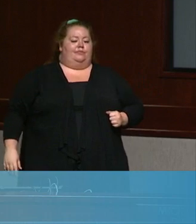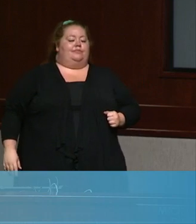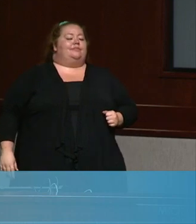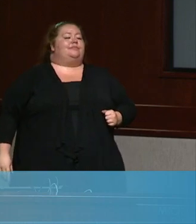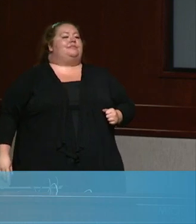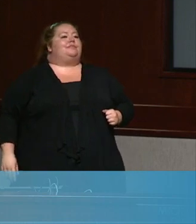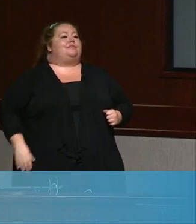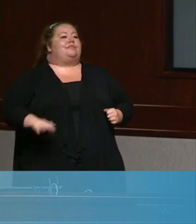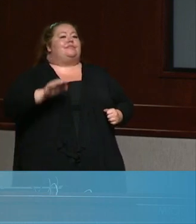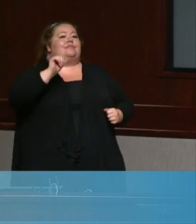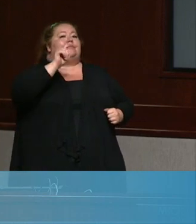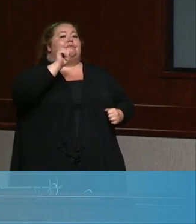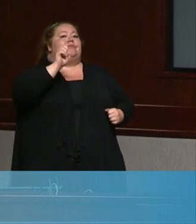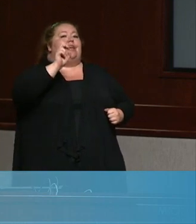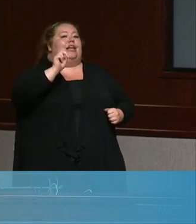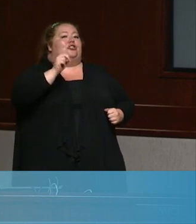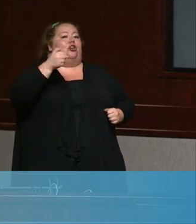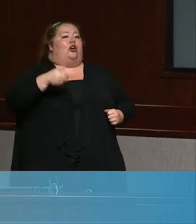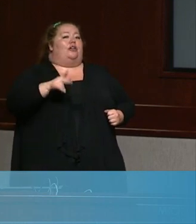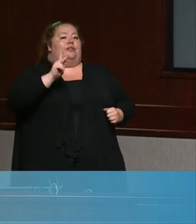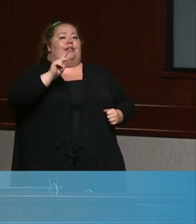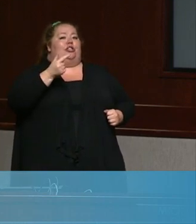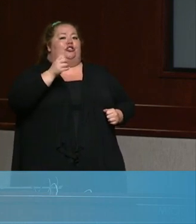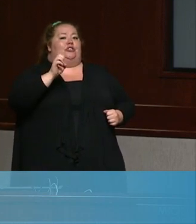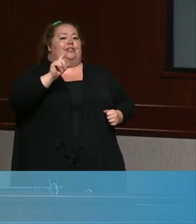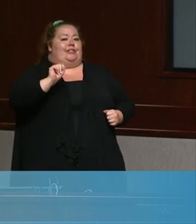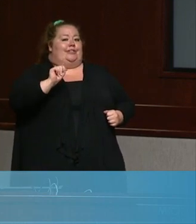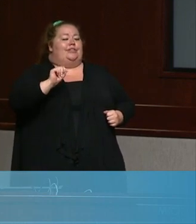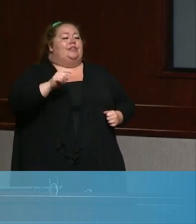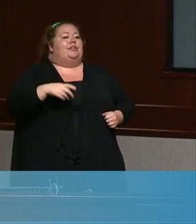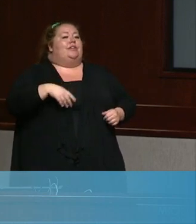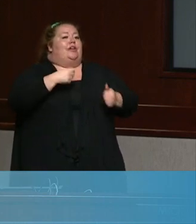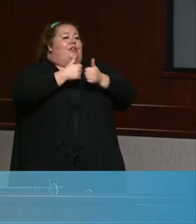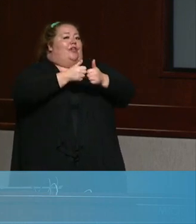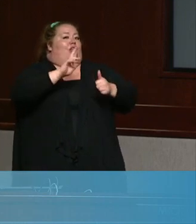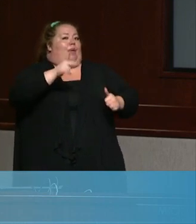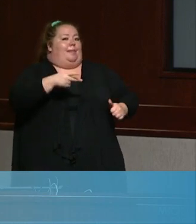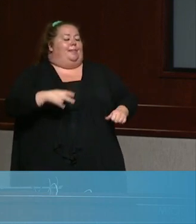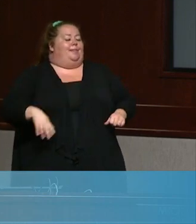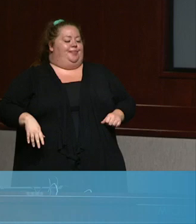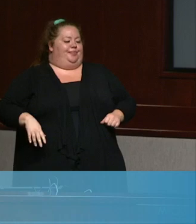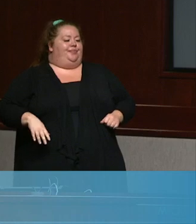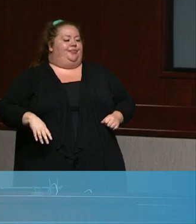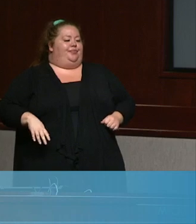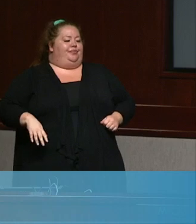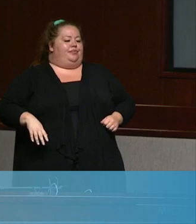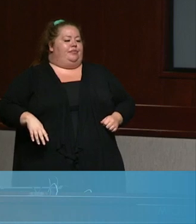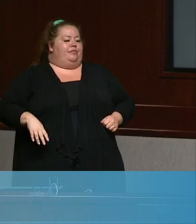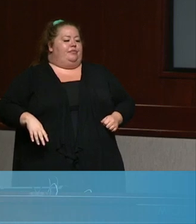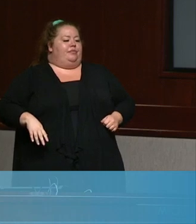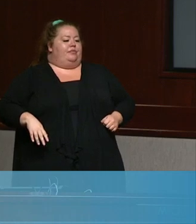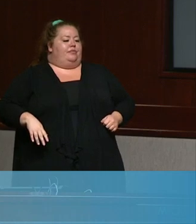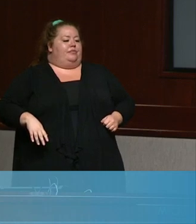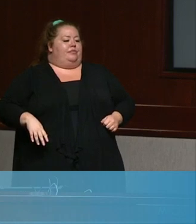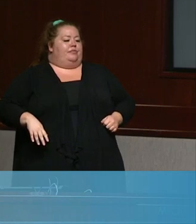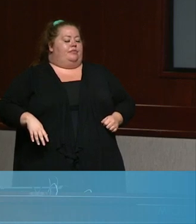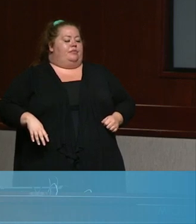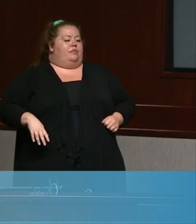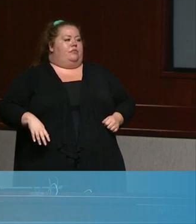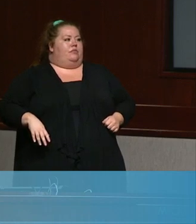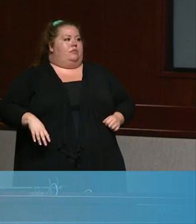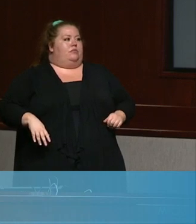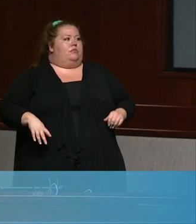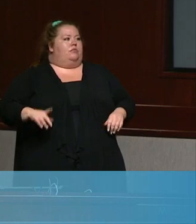It's Eitan Wallace again with KGET for a follow-up. Go ahead. And I just want to make sure I heard